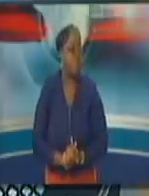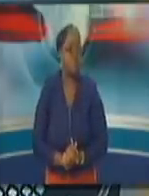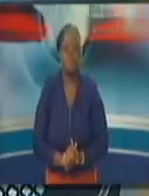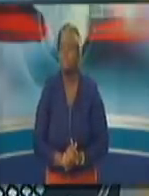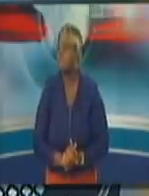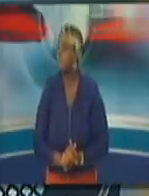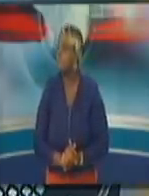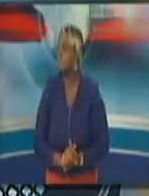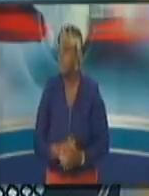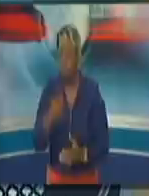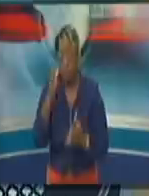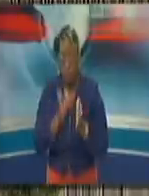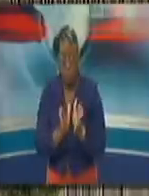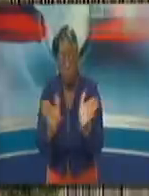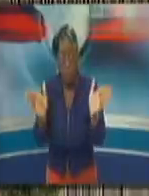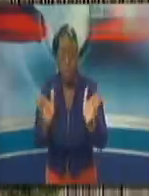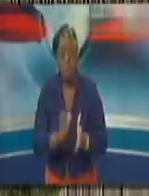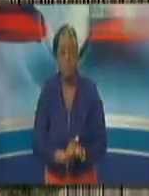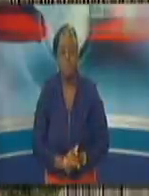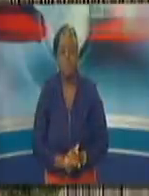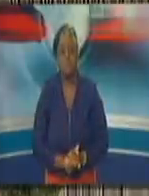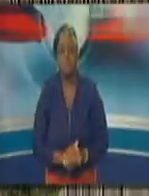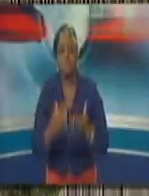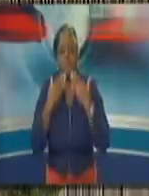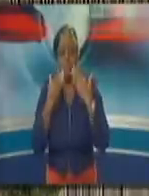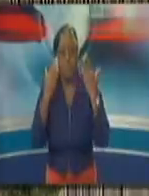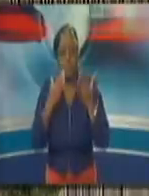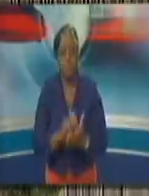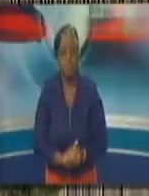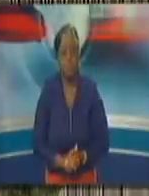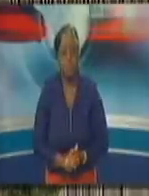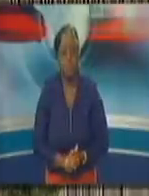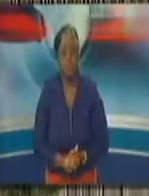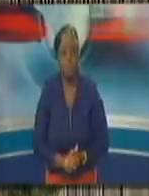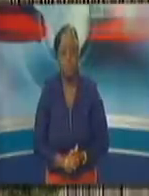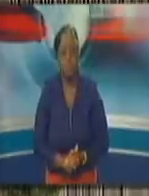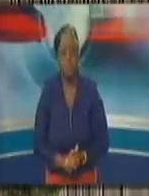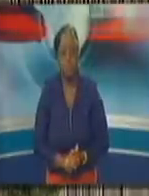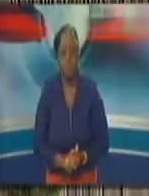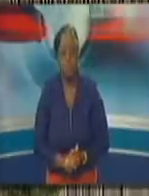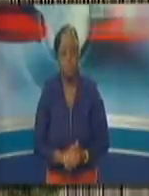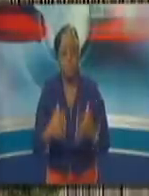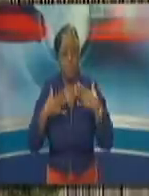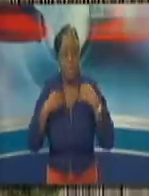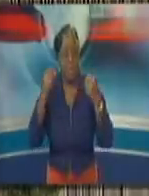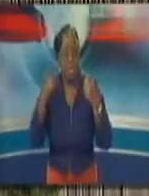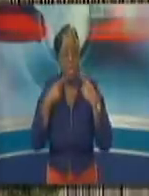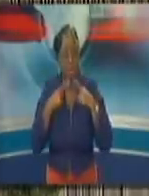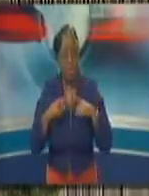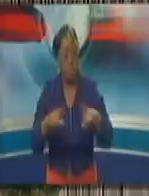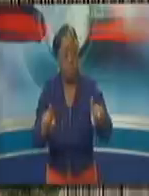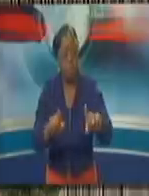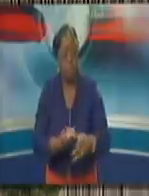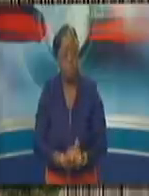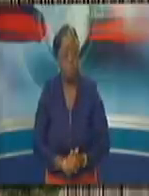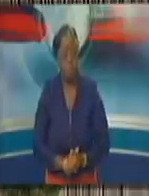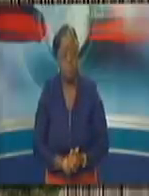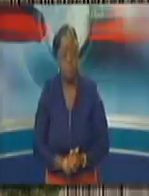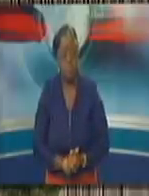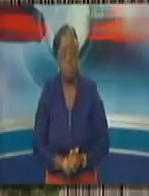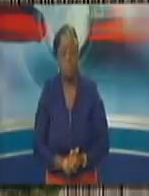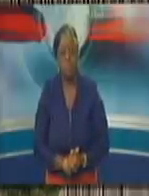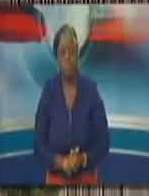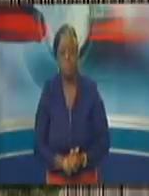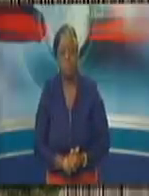to the public. Thank you, Dr. Othello. Astronaut Health News. Gwyneth